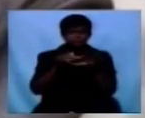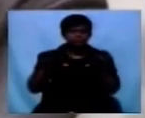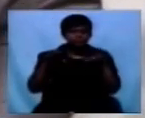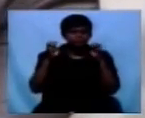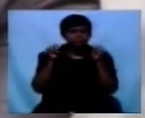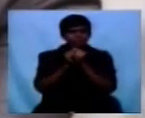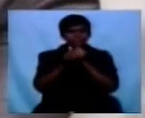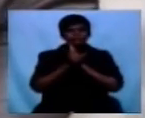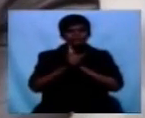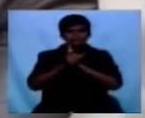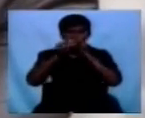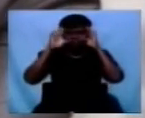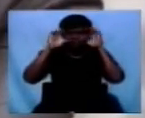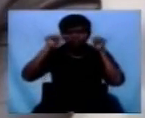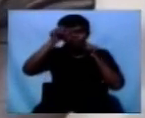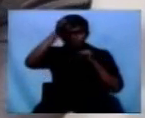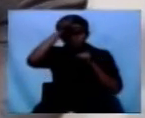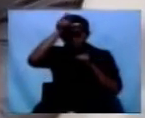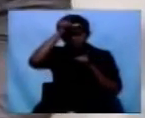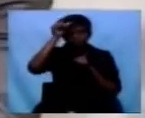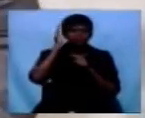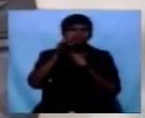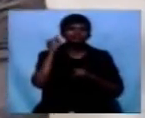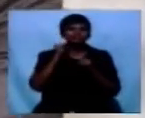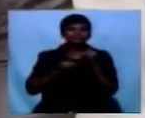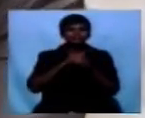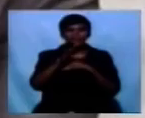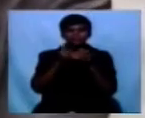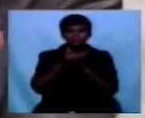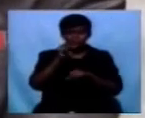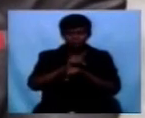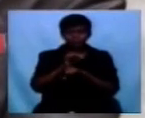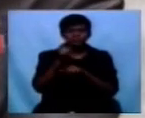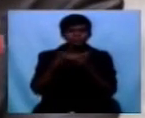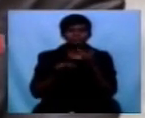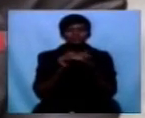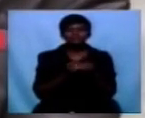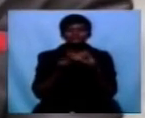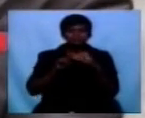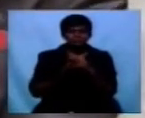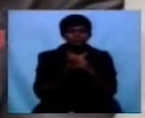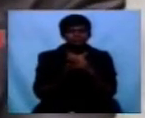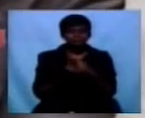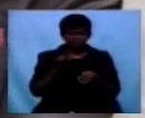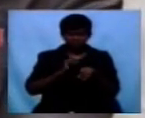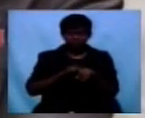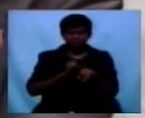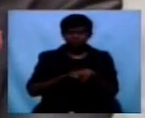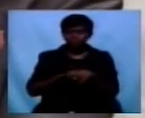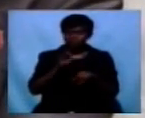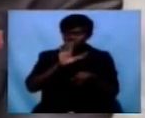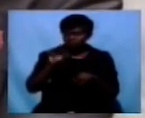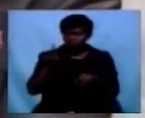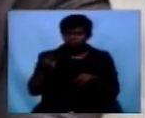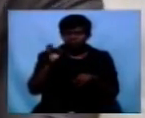under the leadership of President Lungu that we will finish all the projects that we started during the tenure of the